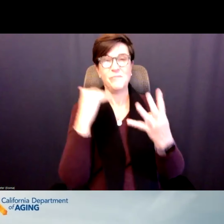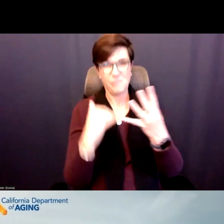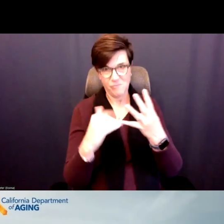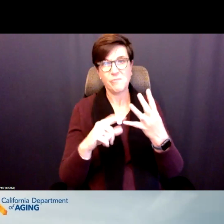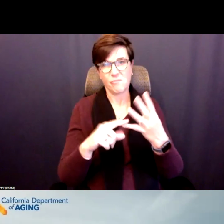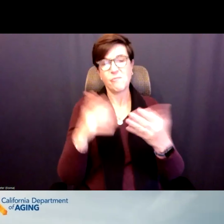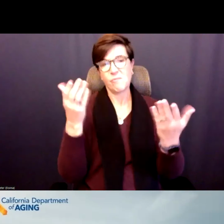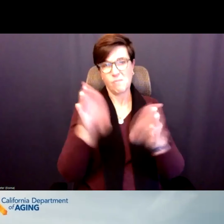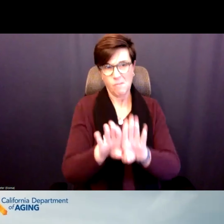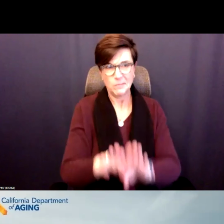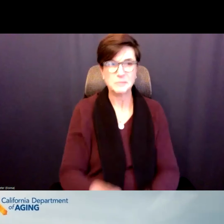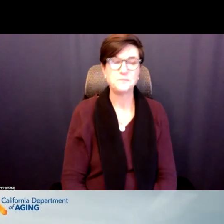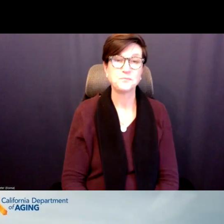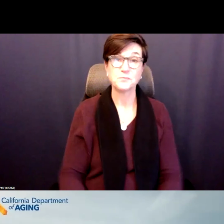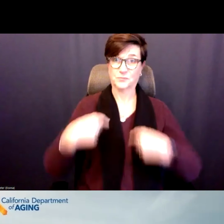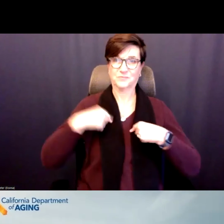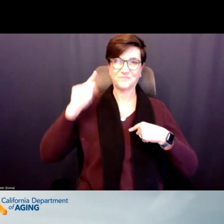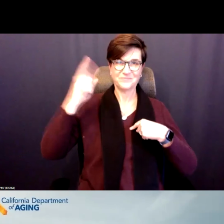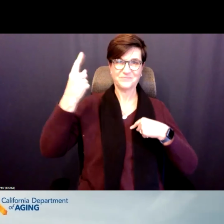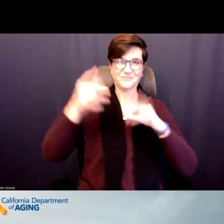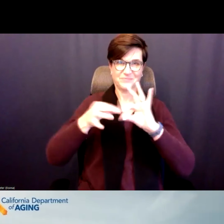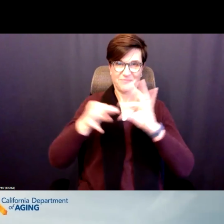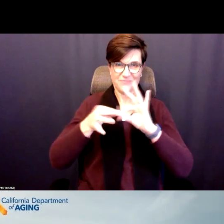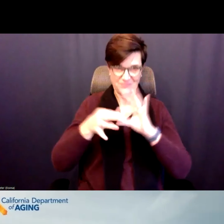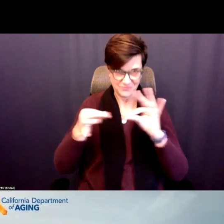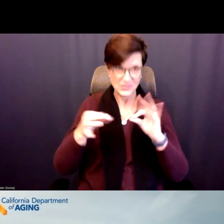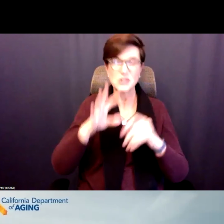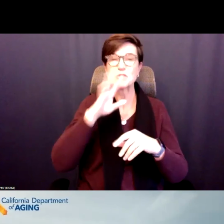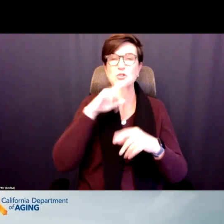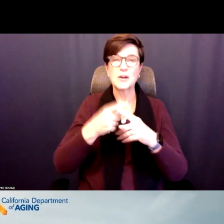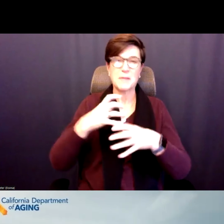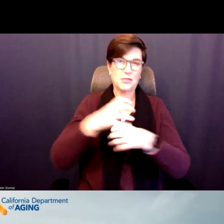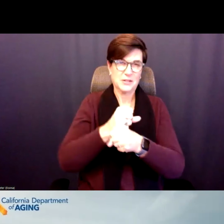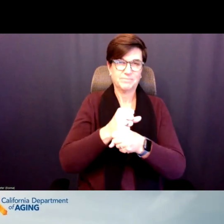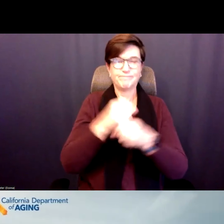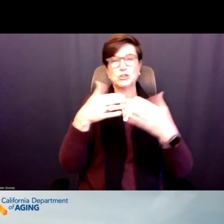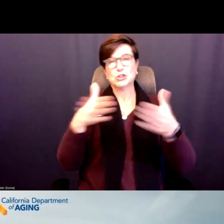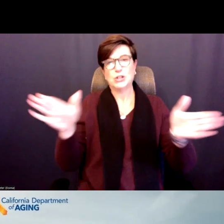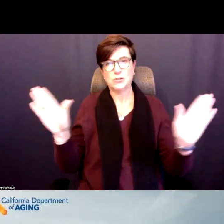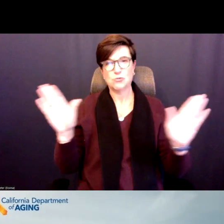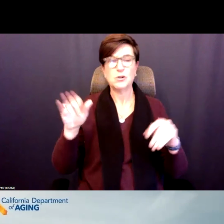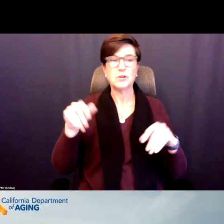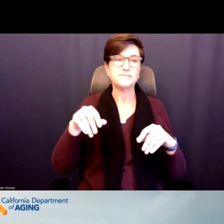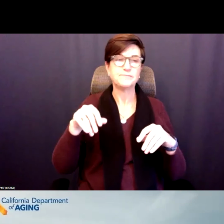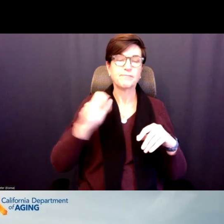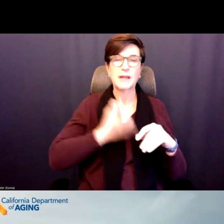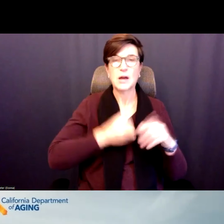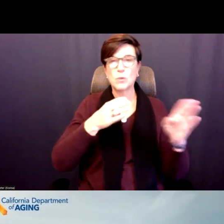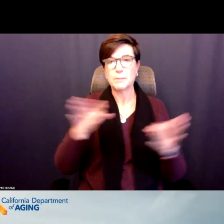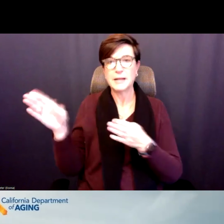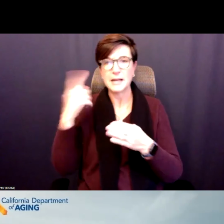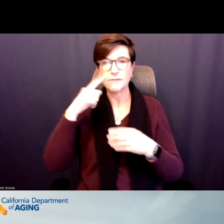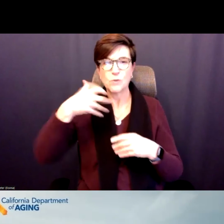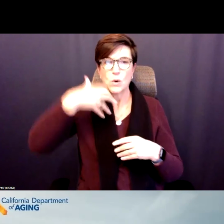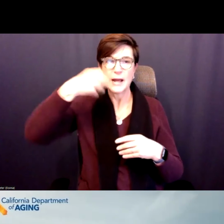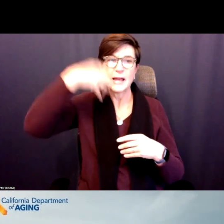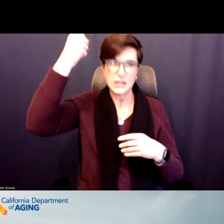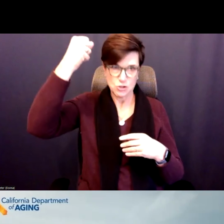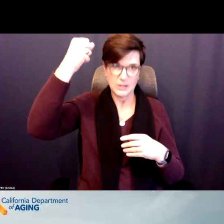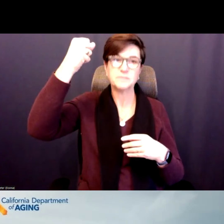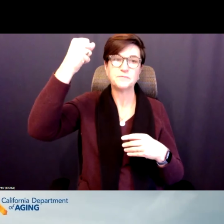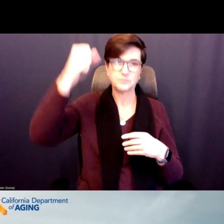California's Master Plan for Aging. Likely you've all heard about it. I hope you've read the plan and visited the website, but because